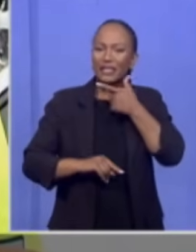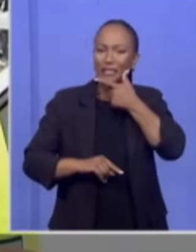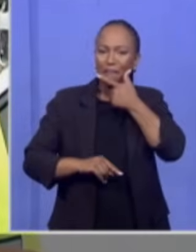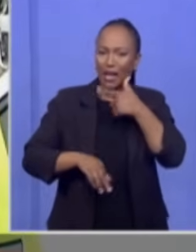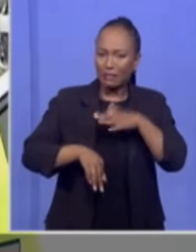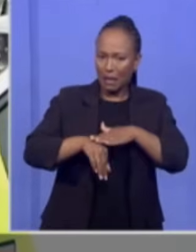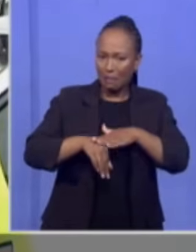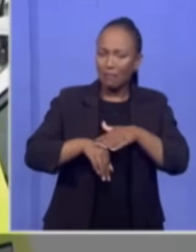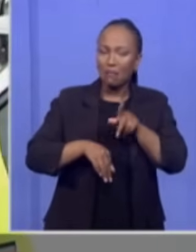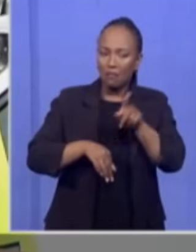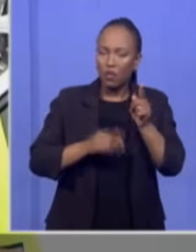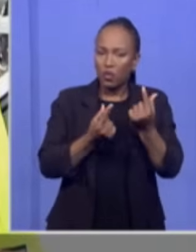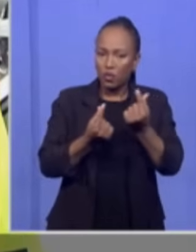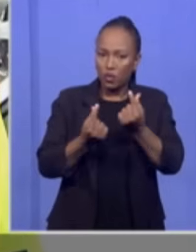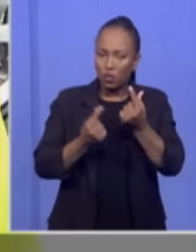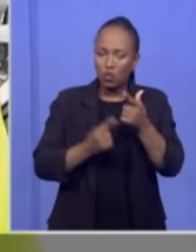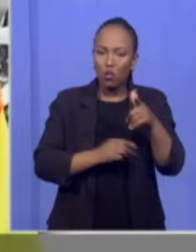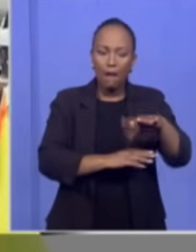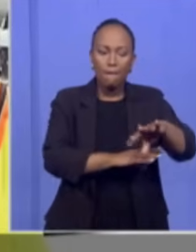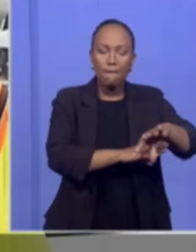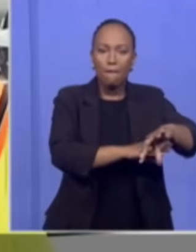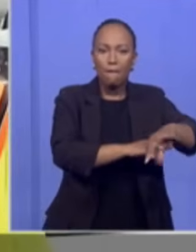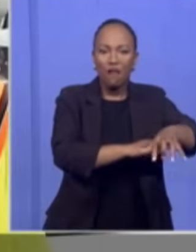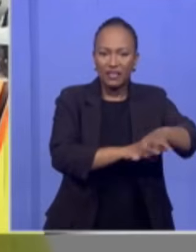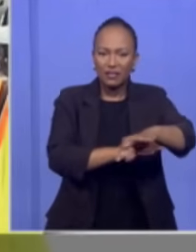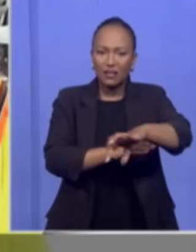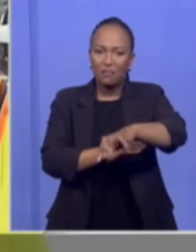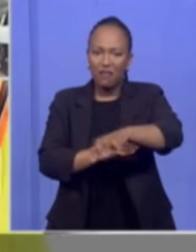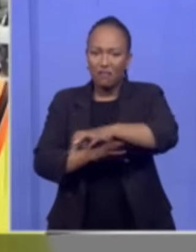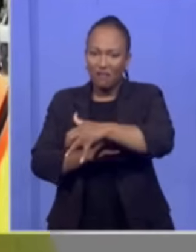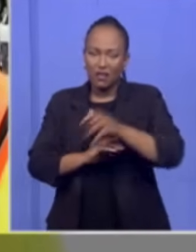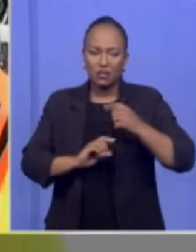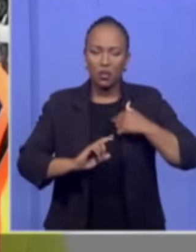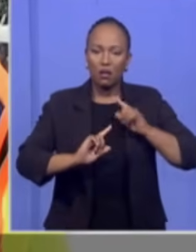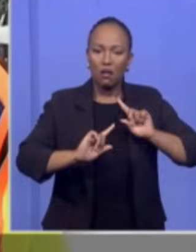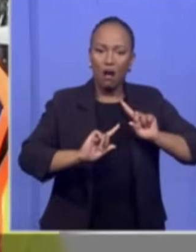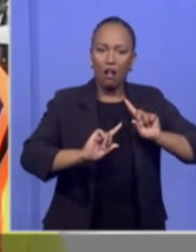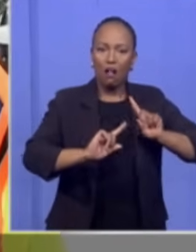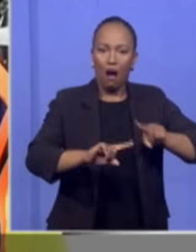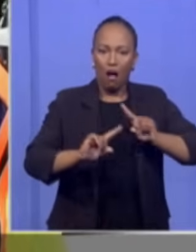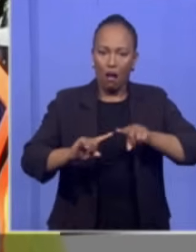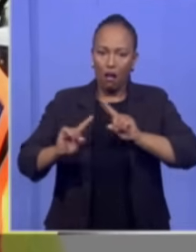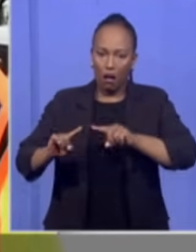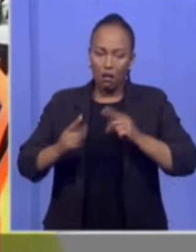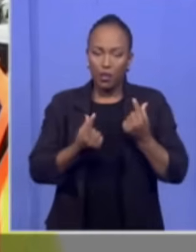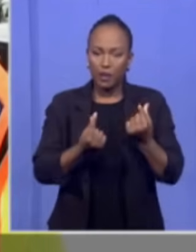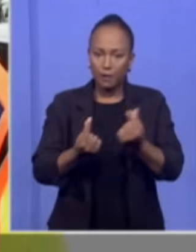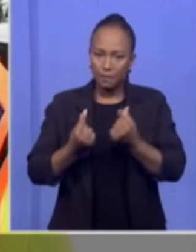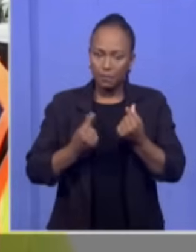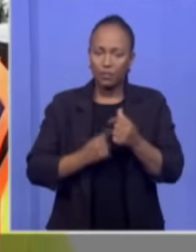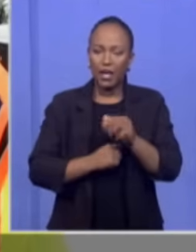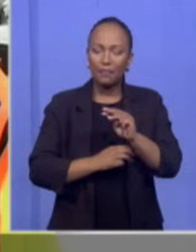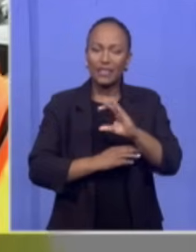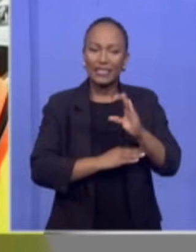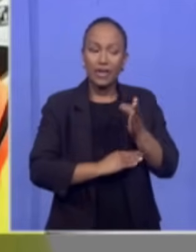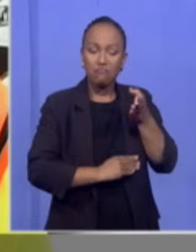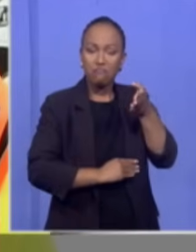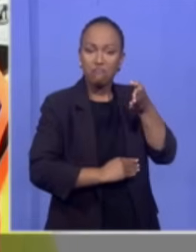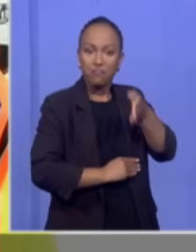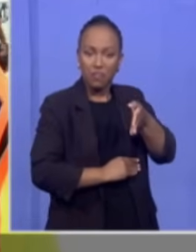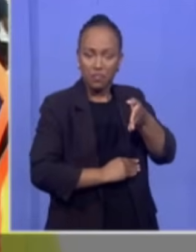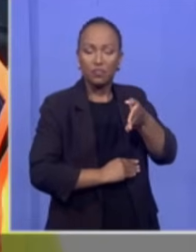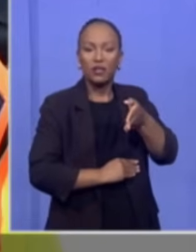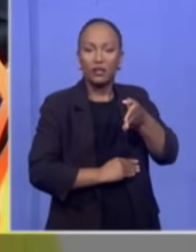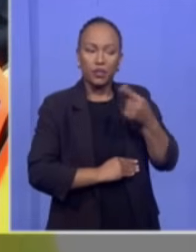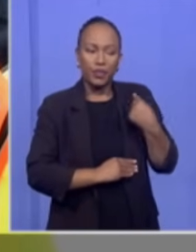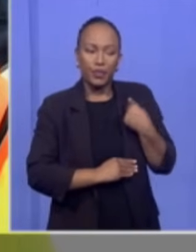with provinces, regular MINMEX, and this is precisely why we're on the same page with the MEC, who is actually here, because